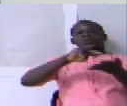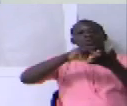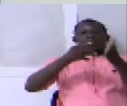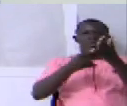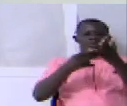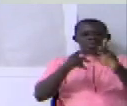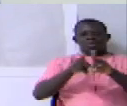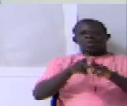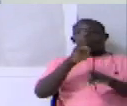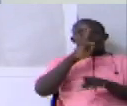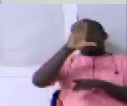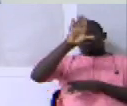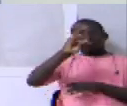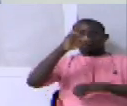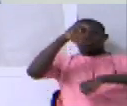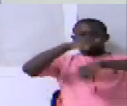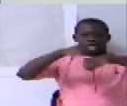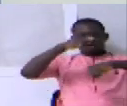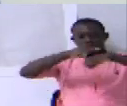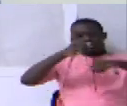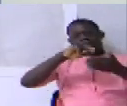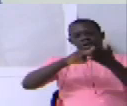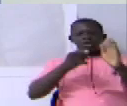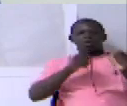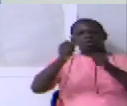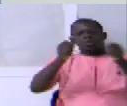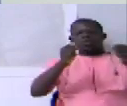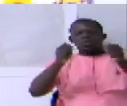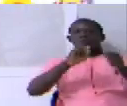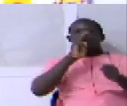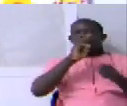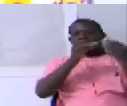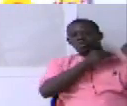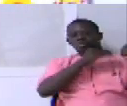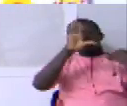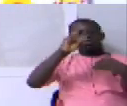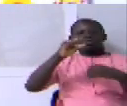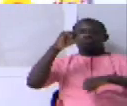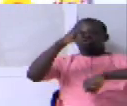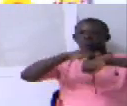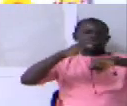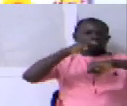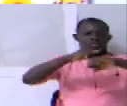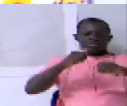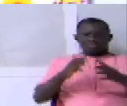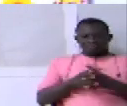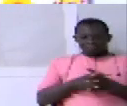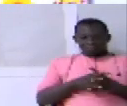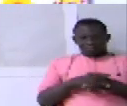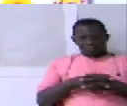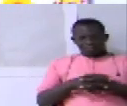that did the torturing. Woto mo safako woto operations wolle tajire yake.